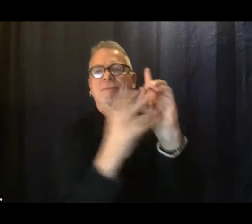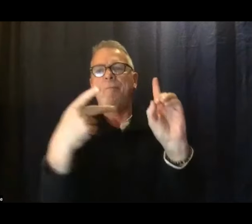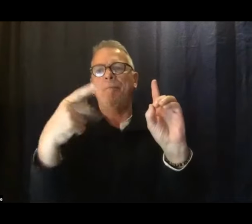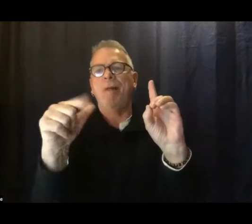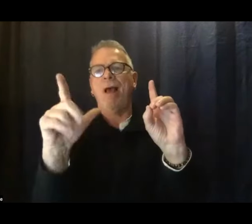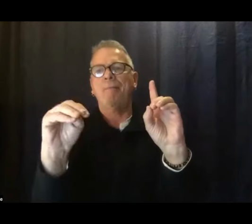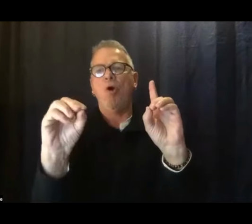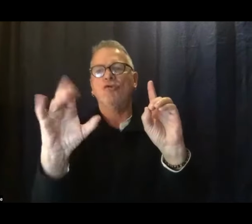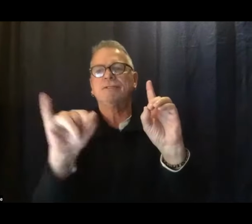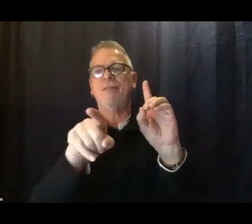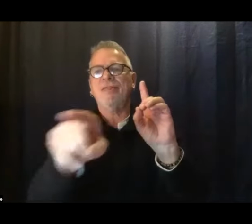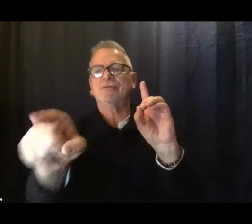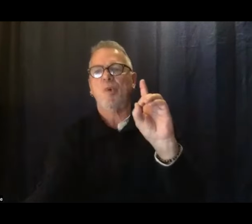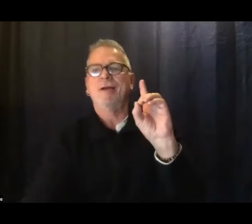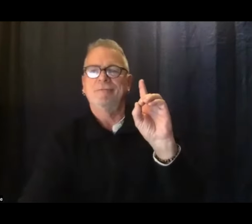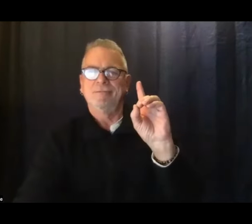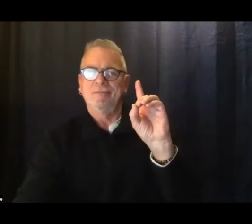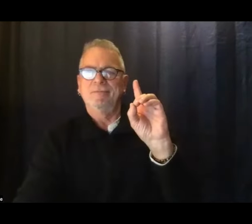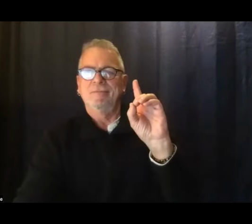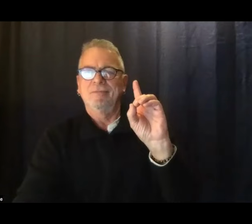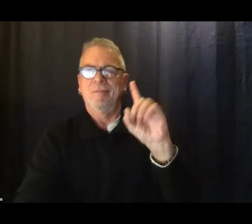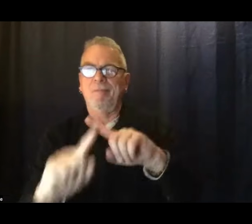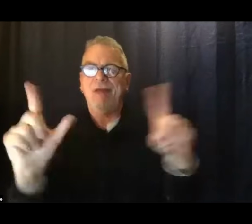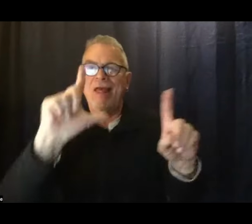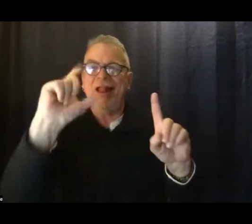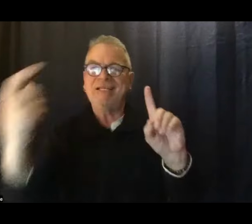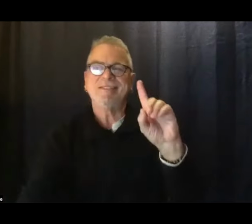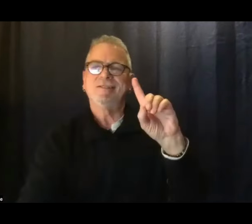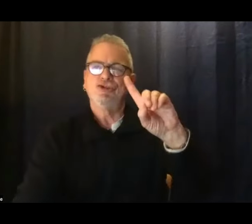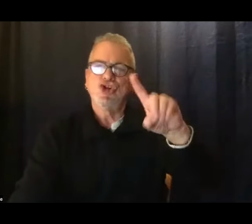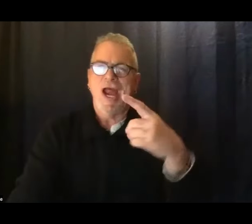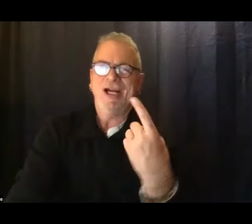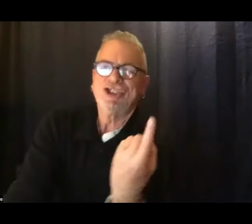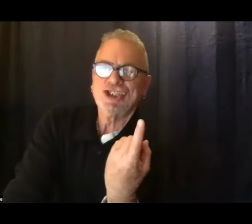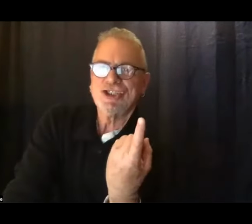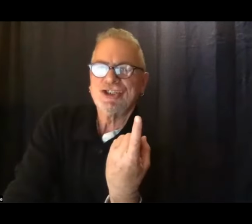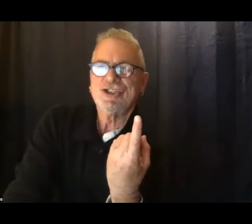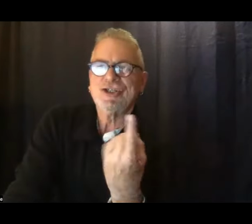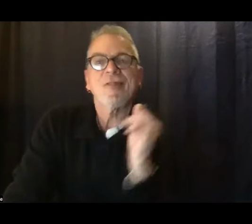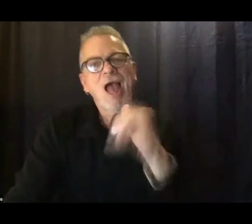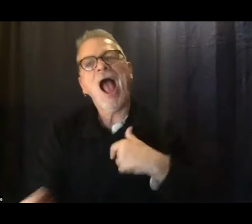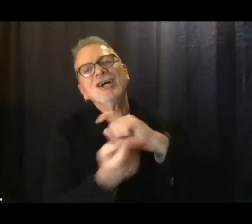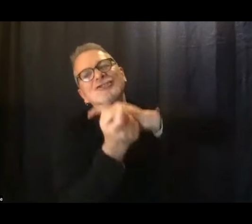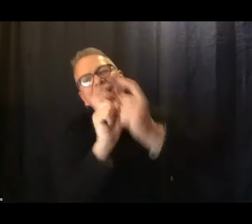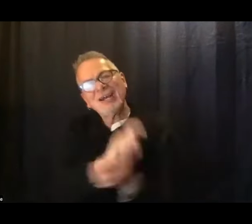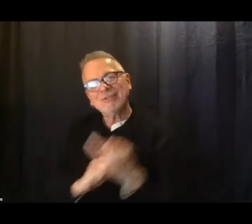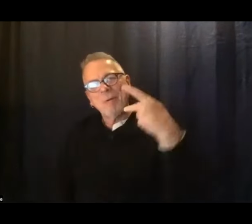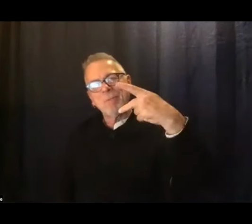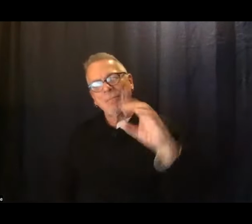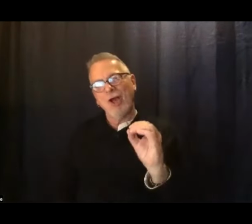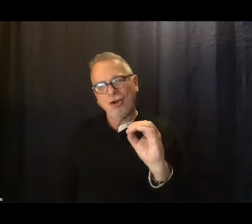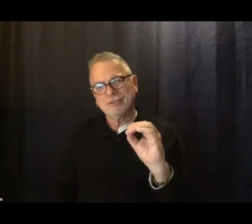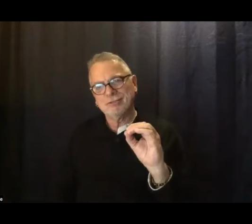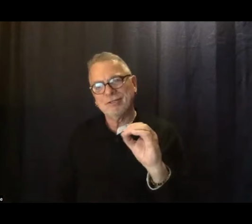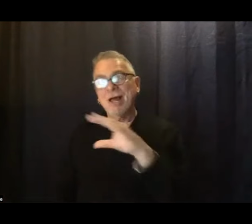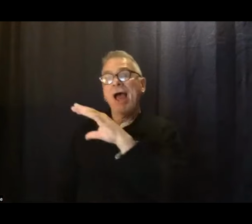not D, right? The palm orientation is the English representation of this letter, D. But for the lexicalized,